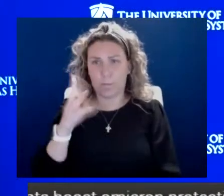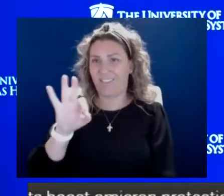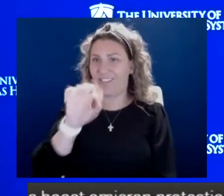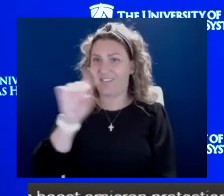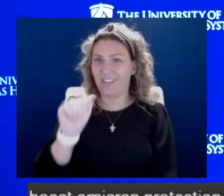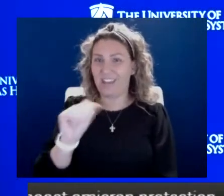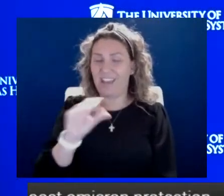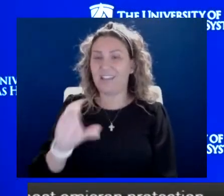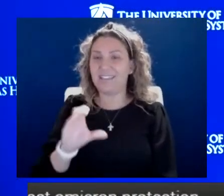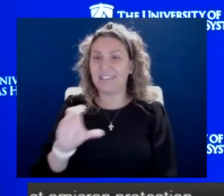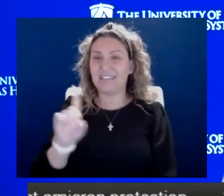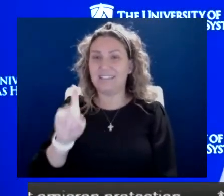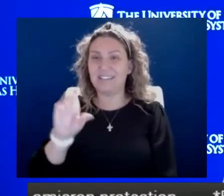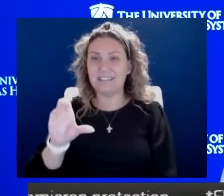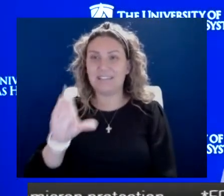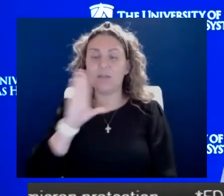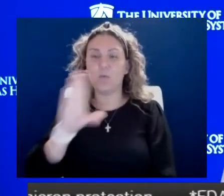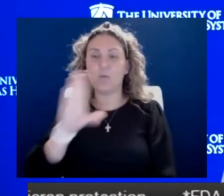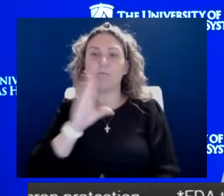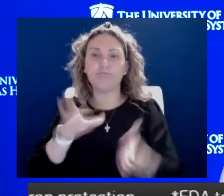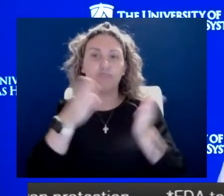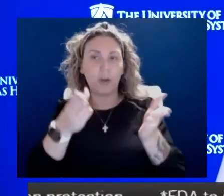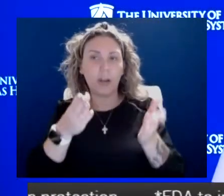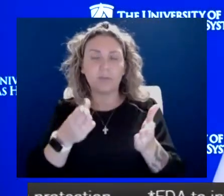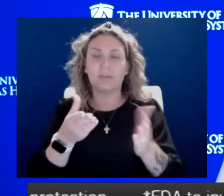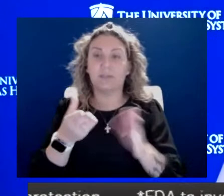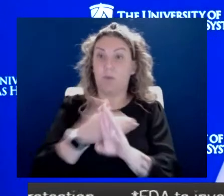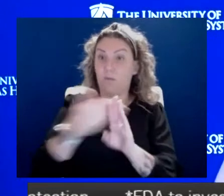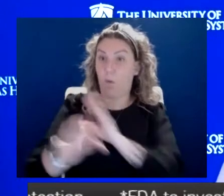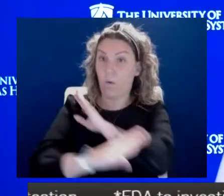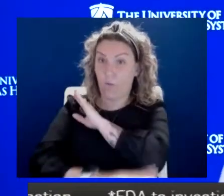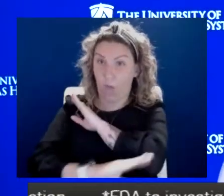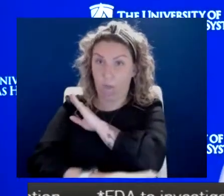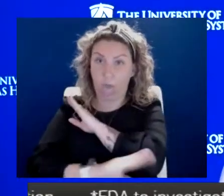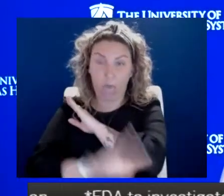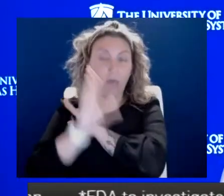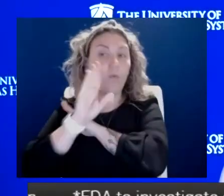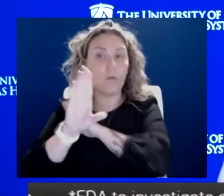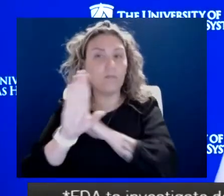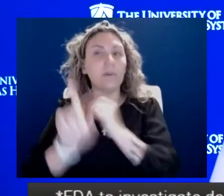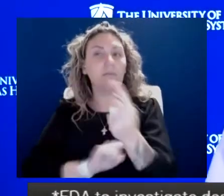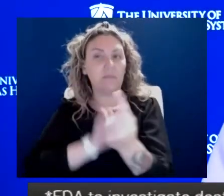those recommendations in prior to the fall. So that is why they are going to be meeting here,